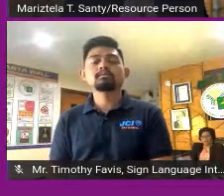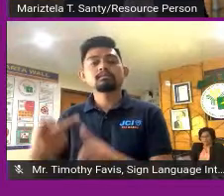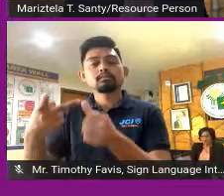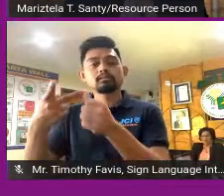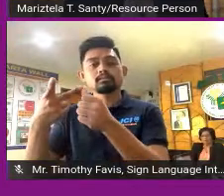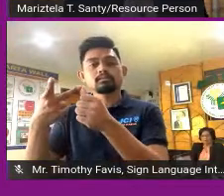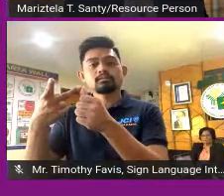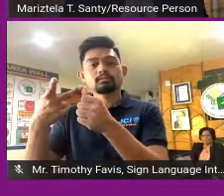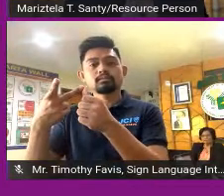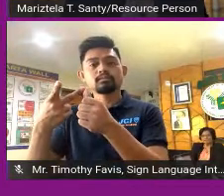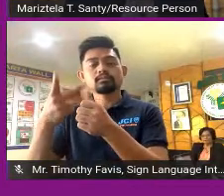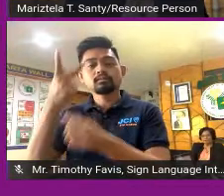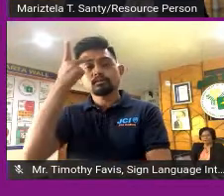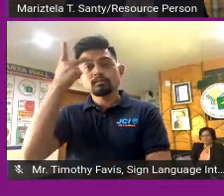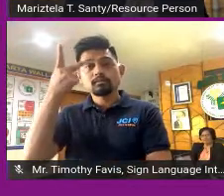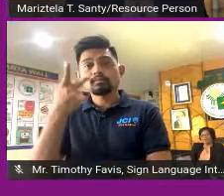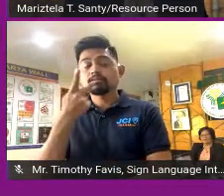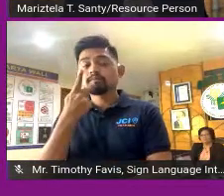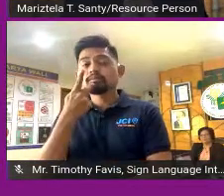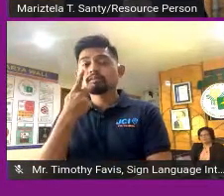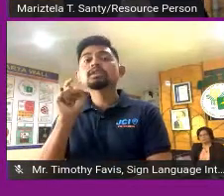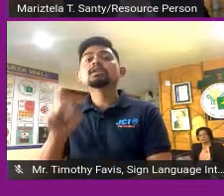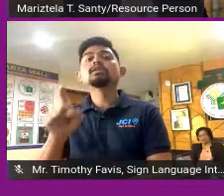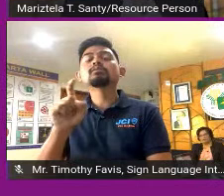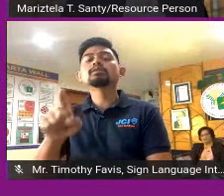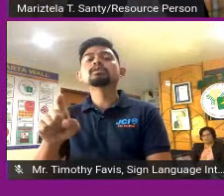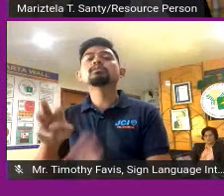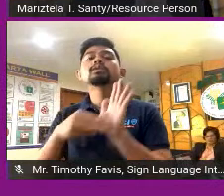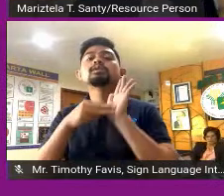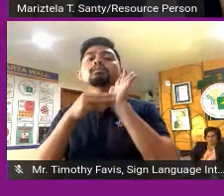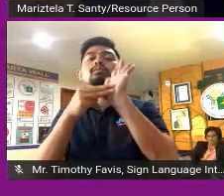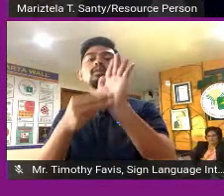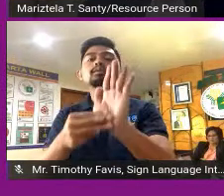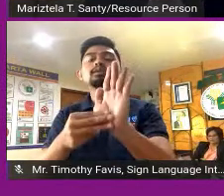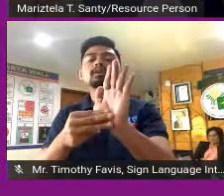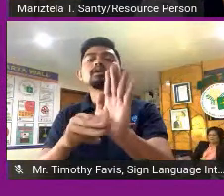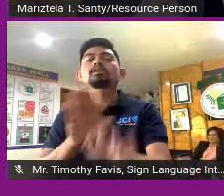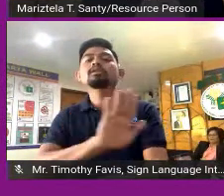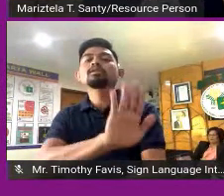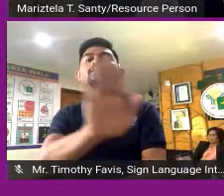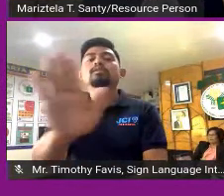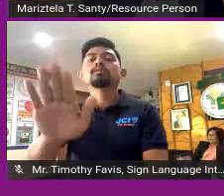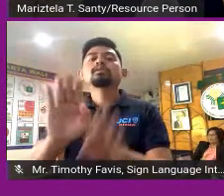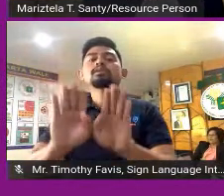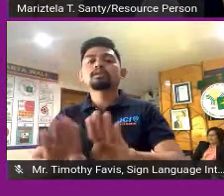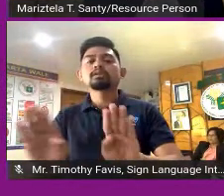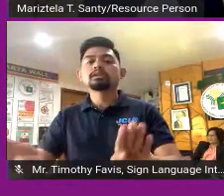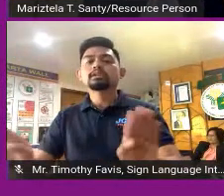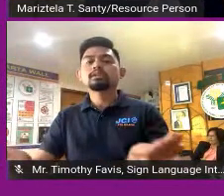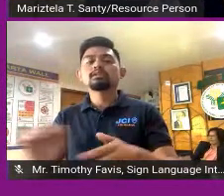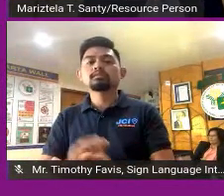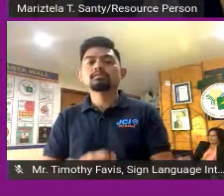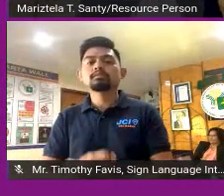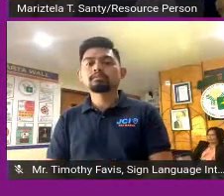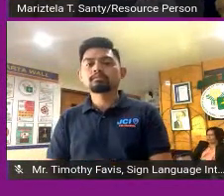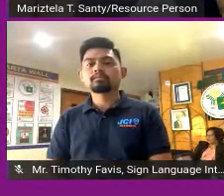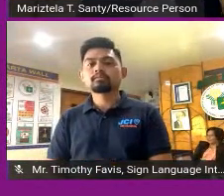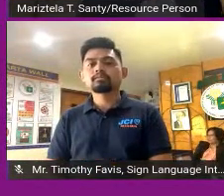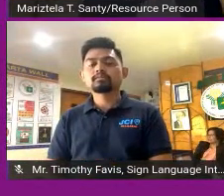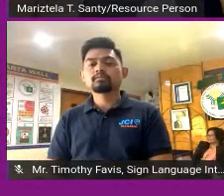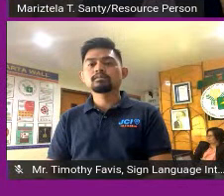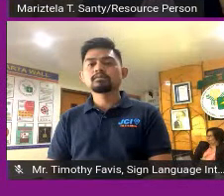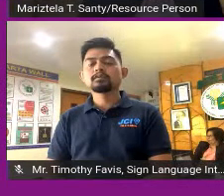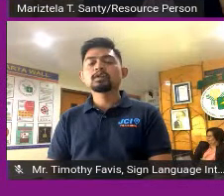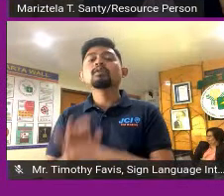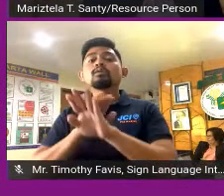Kalawa, ito po, parents be role models to their children. Huwag mo sabihin ng, yun ba yan ang tinuturo